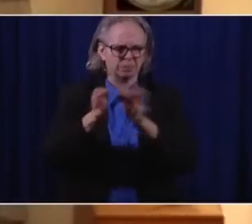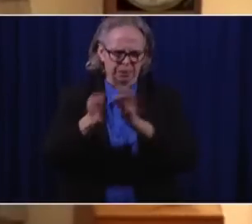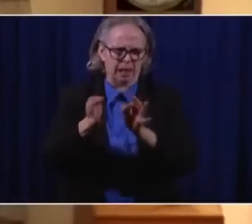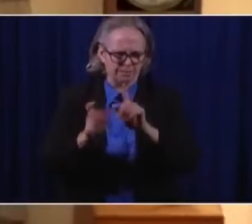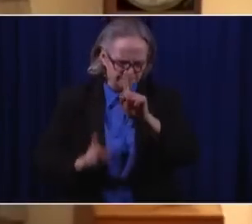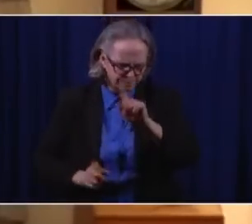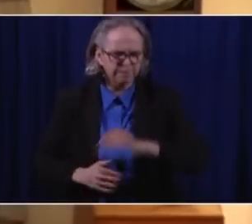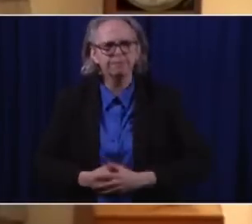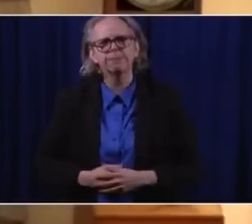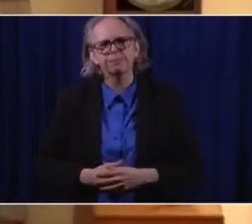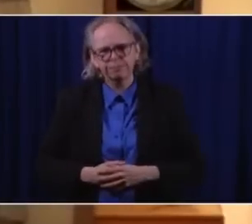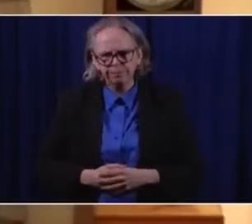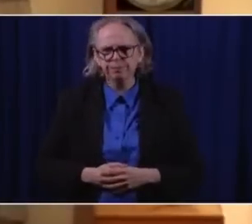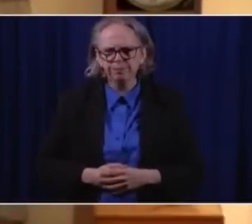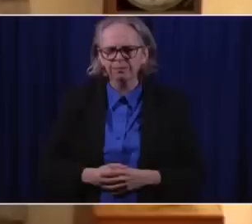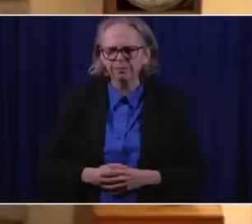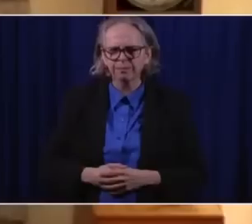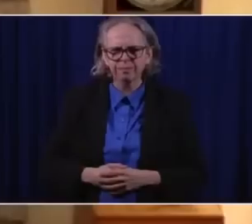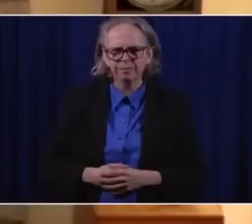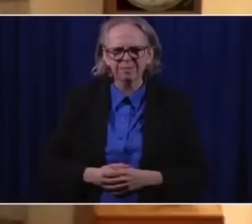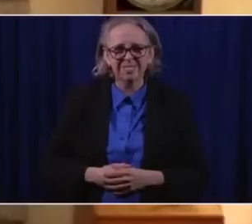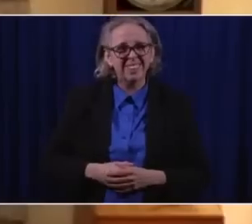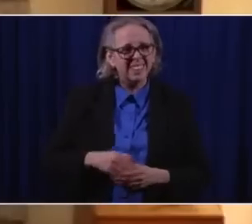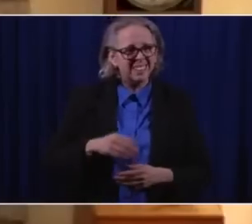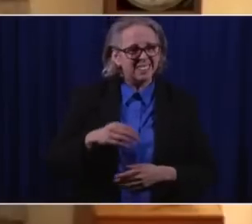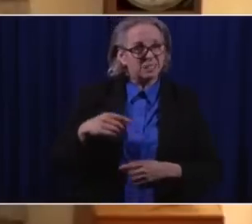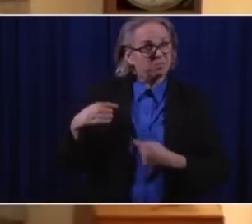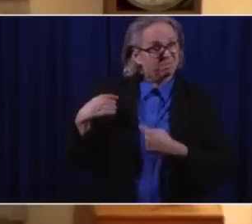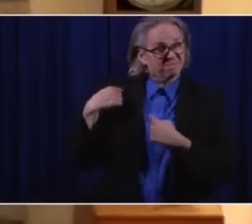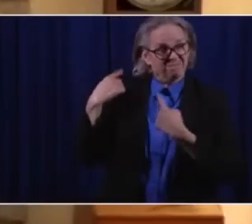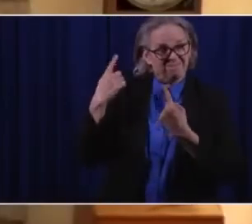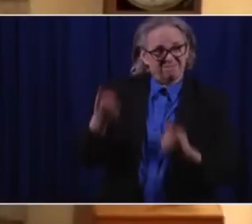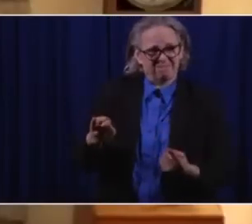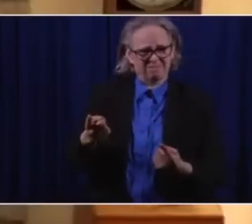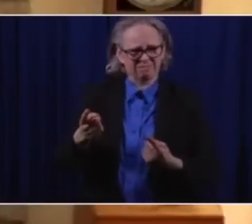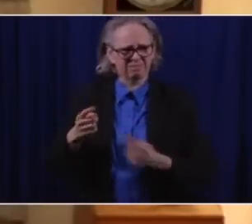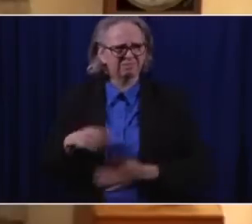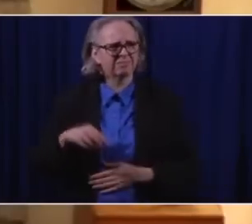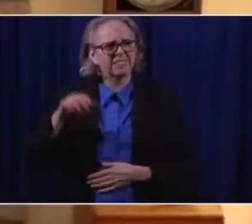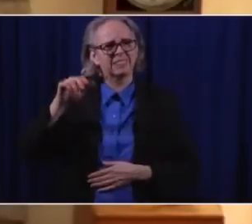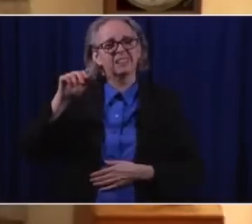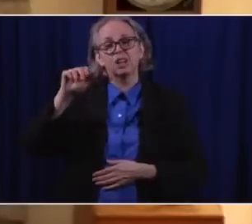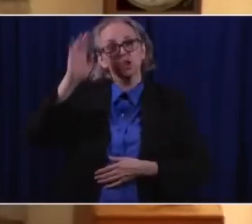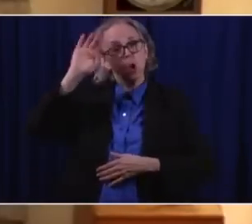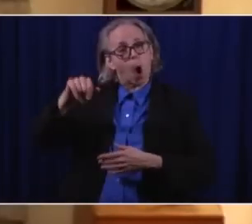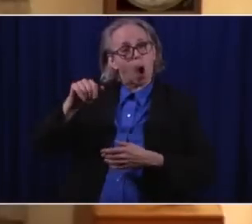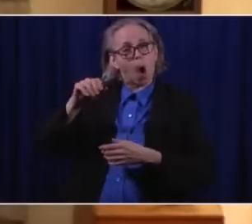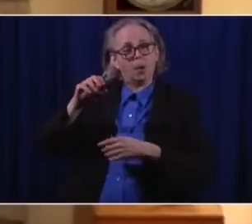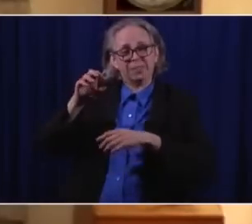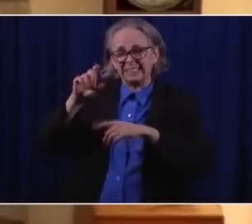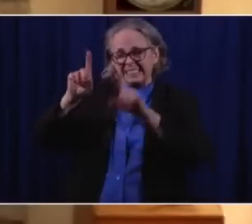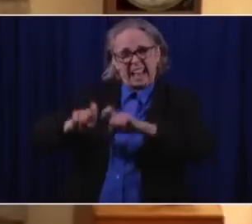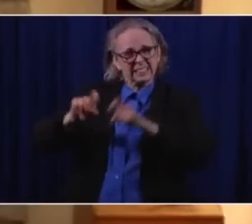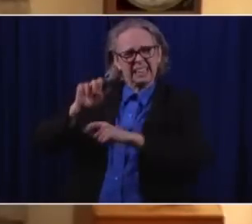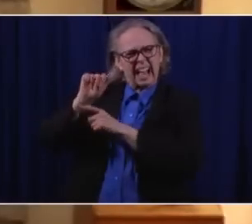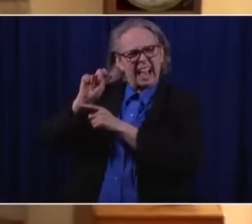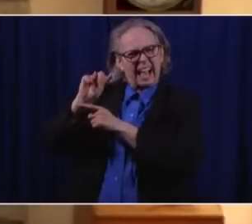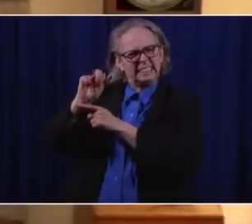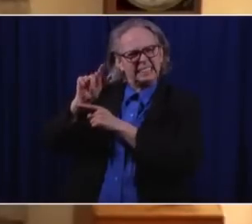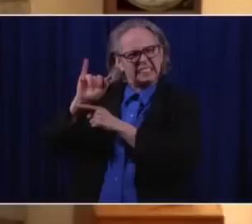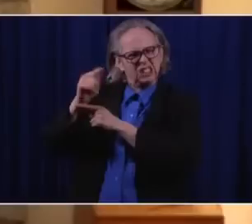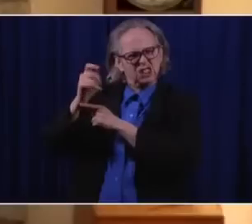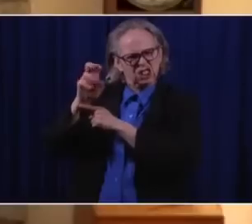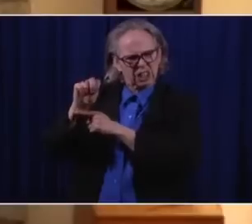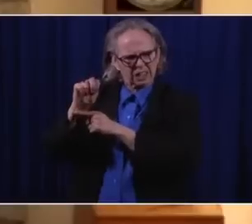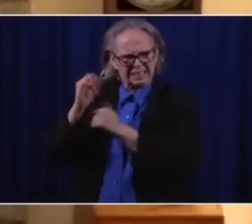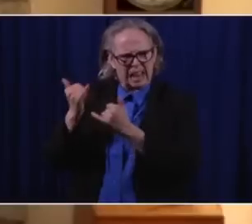We have seen the number of antigen tests go up appreciably. It wasn't too long ago, it was literally a handful of these tests.